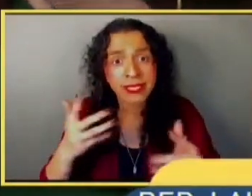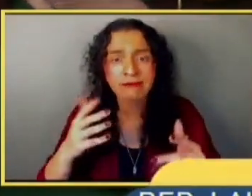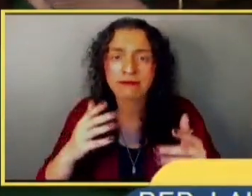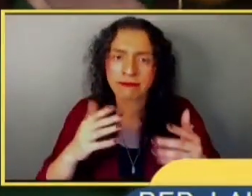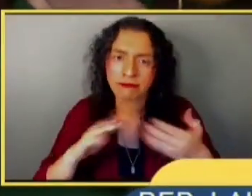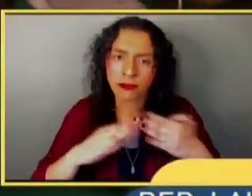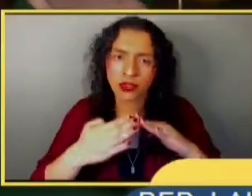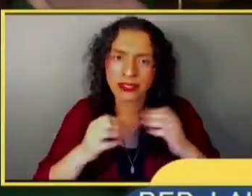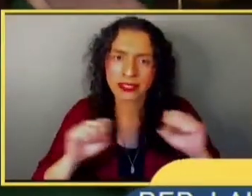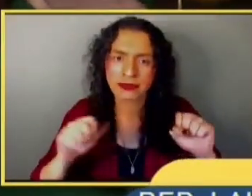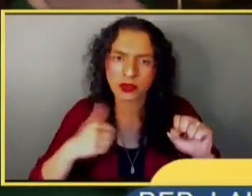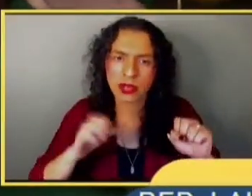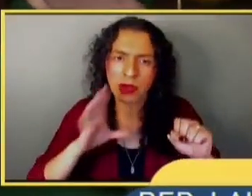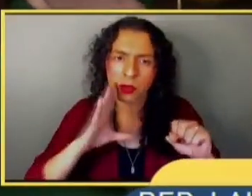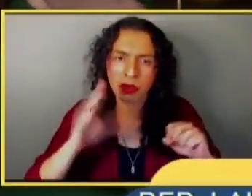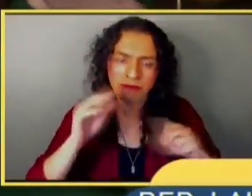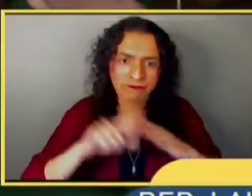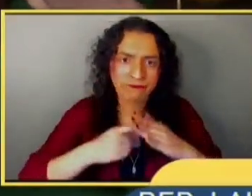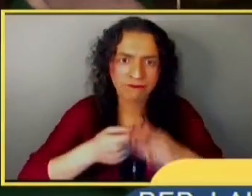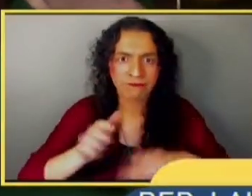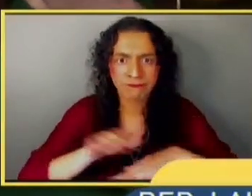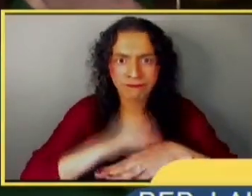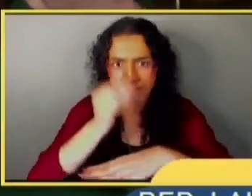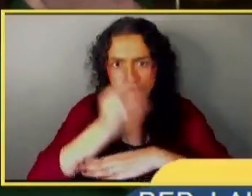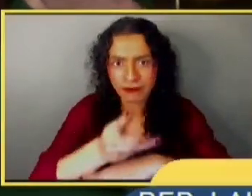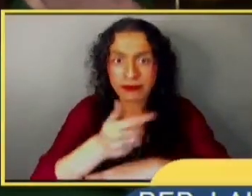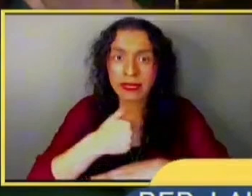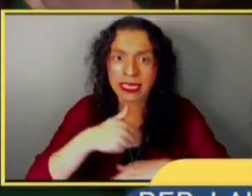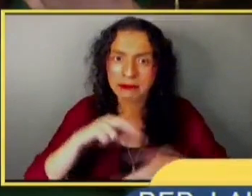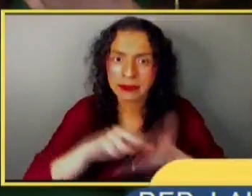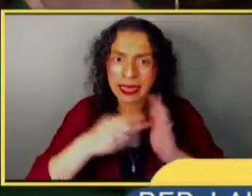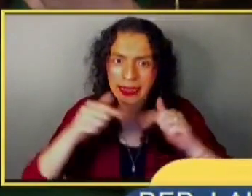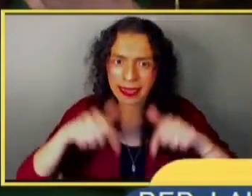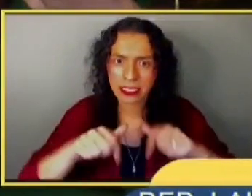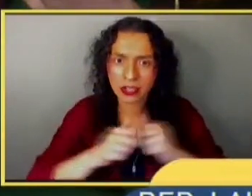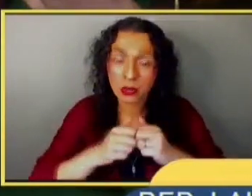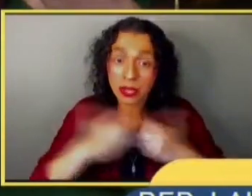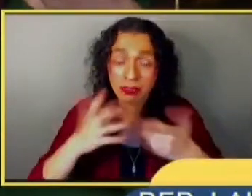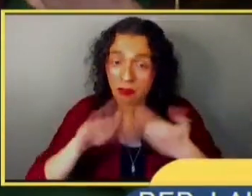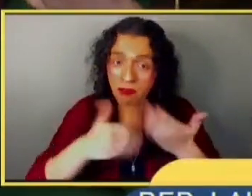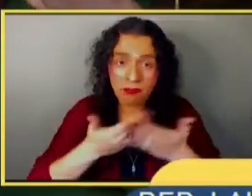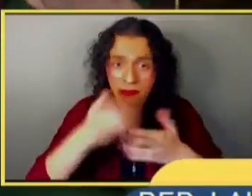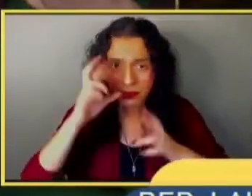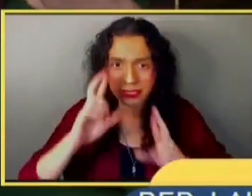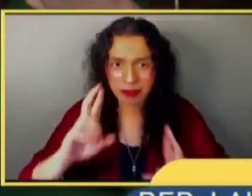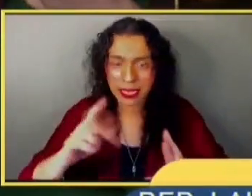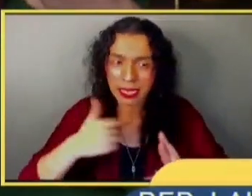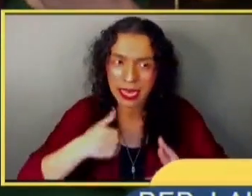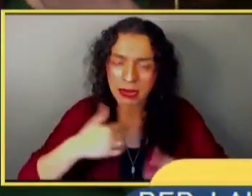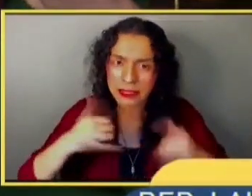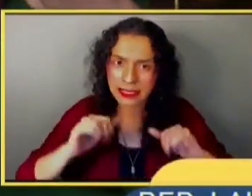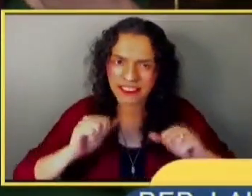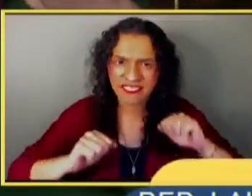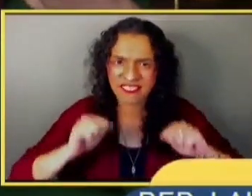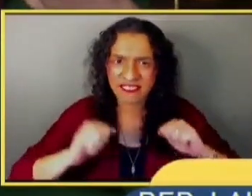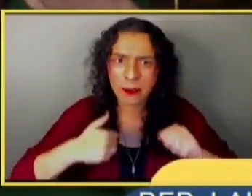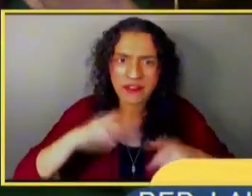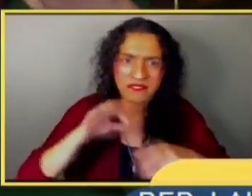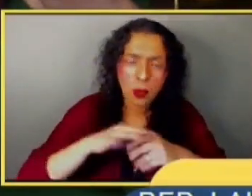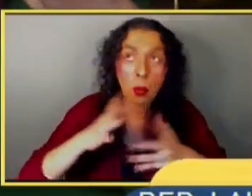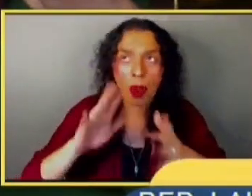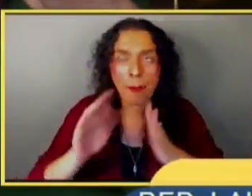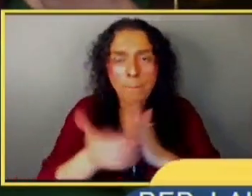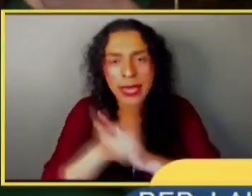this by saying I mean this with all due respect, and this is a very sincere question for you as I'm struggling with how to vote or how to amend this